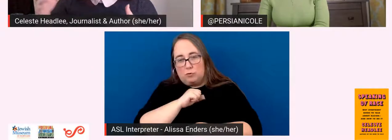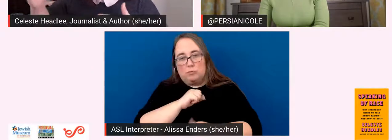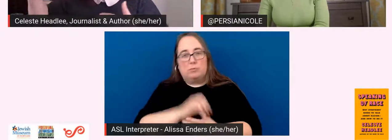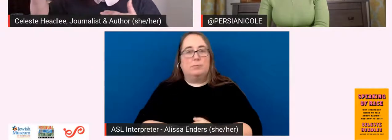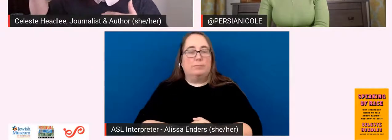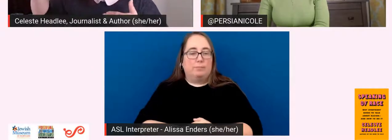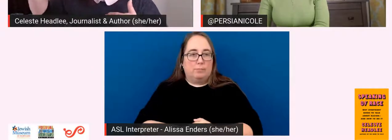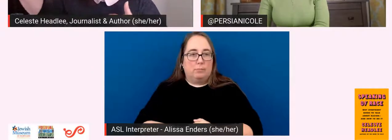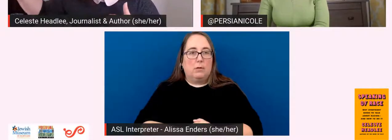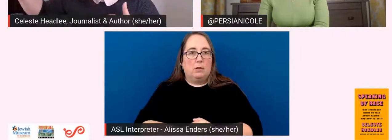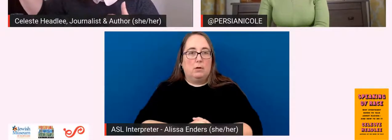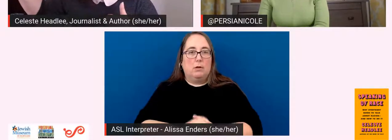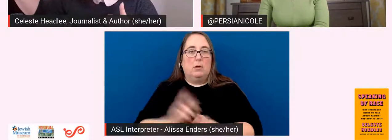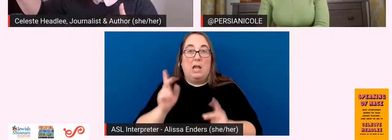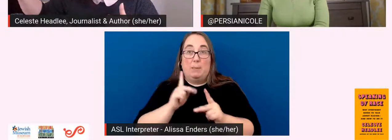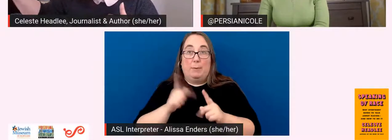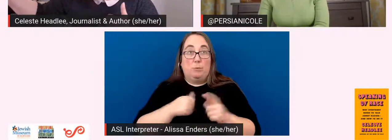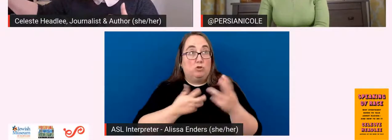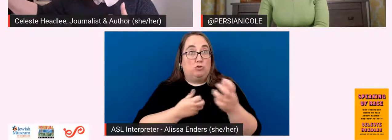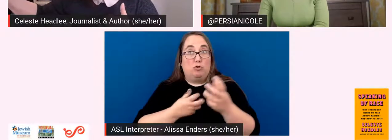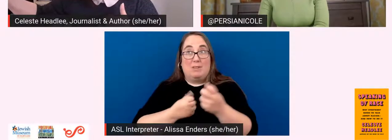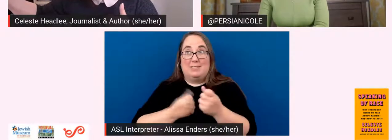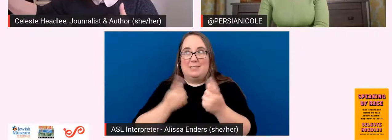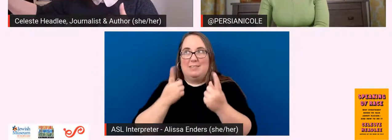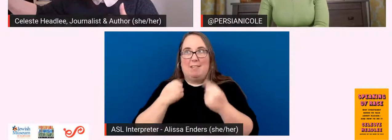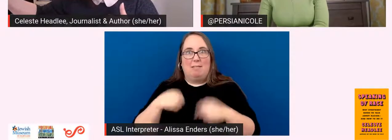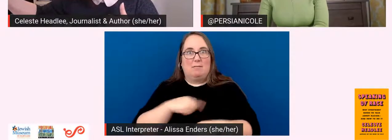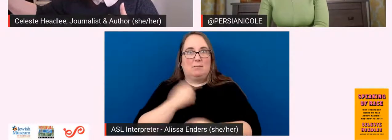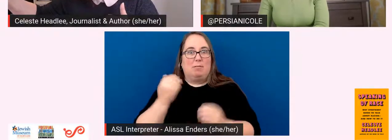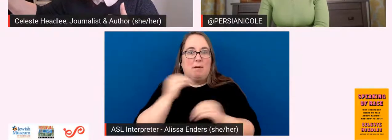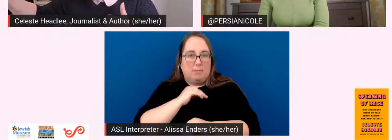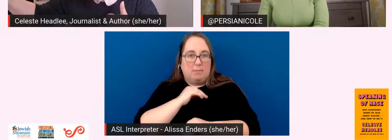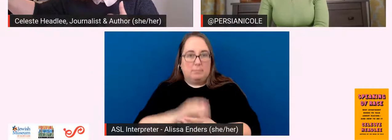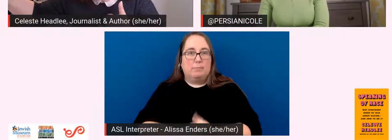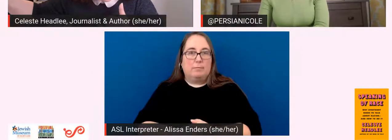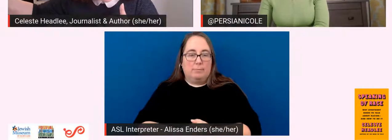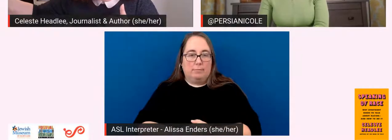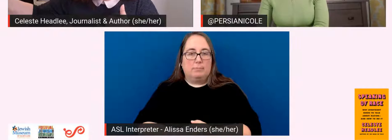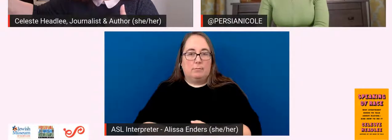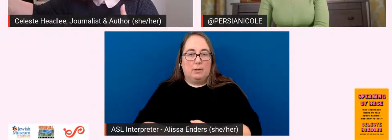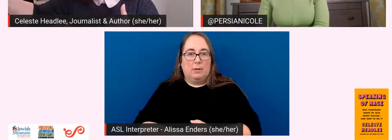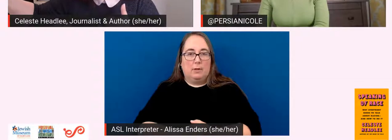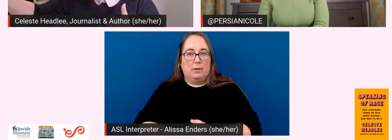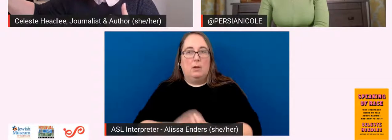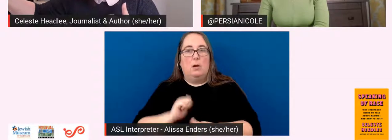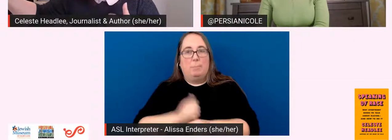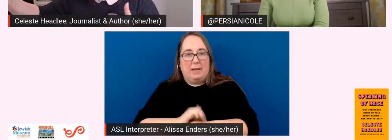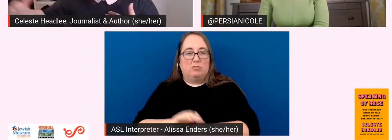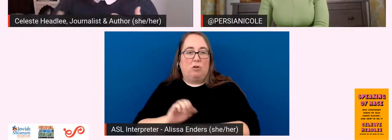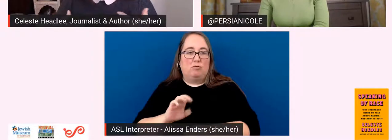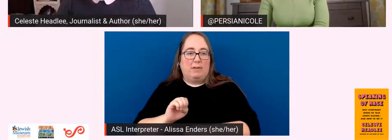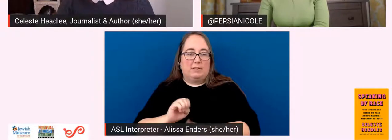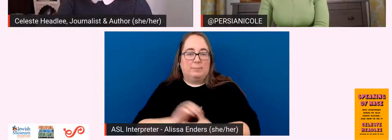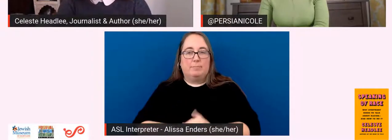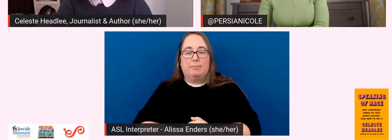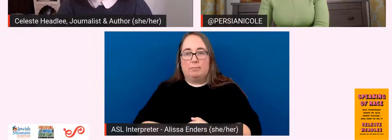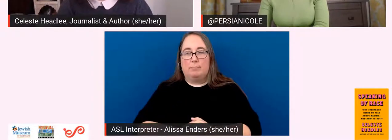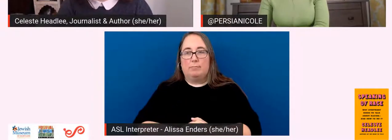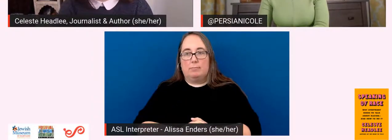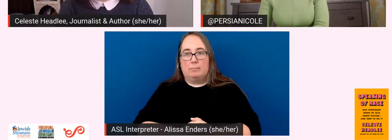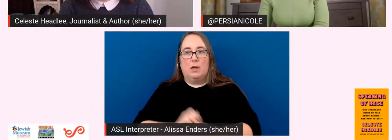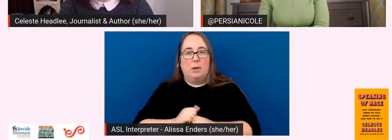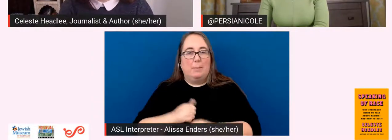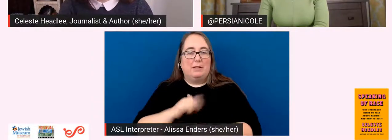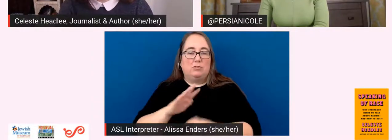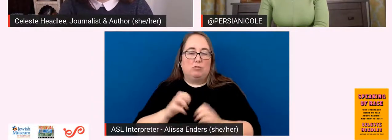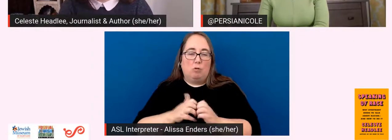and the people that we should trust telling us lies based on race. Mm-hmm. It makes us all